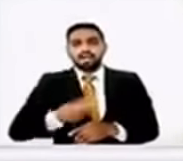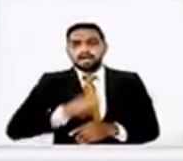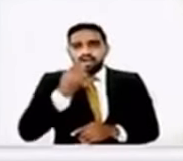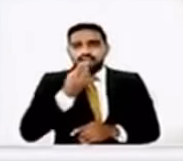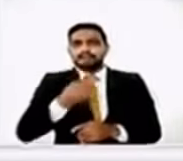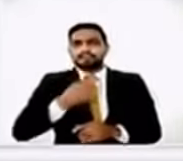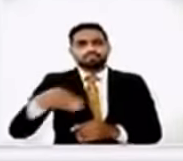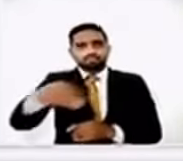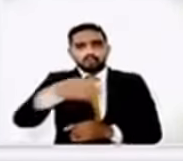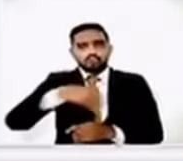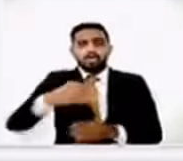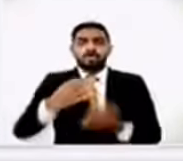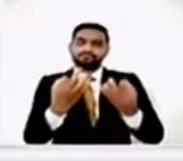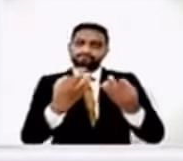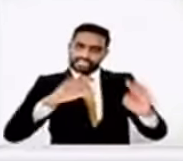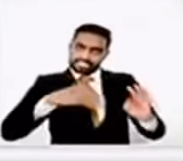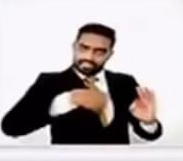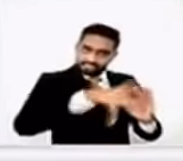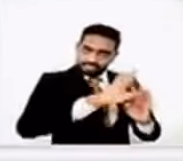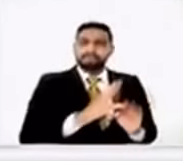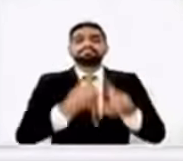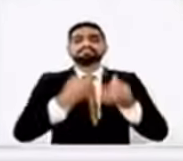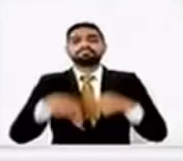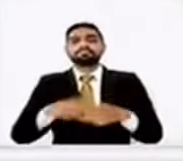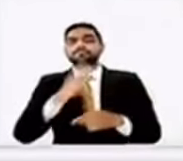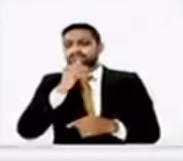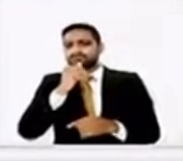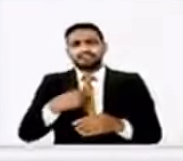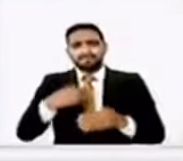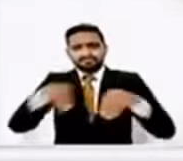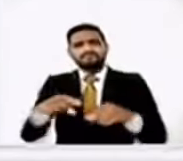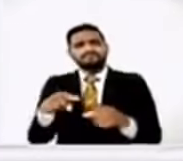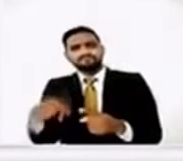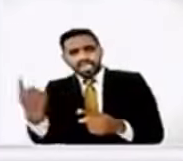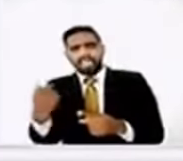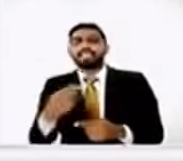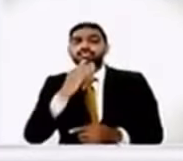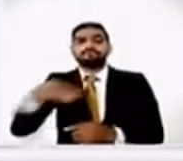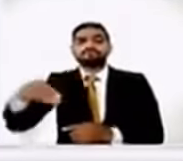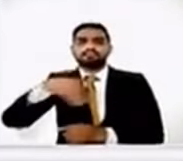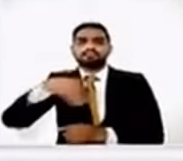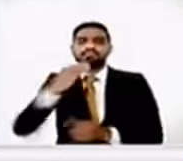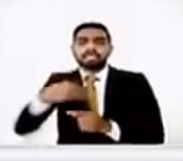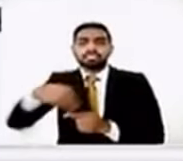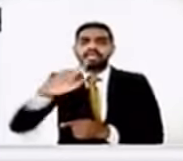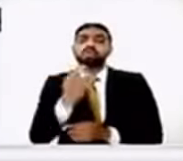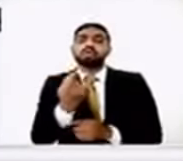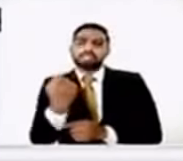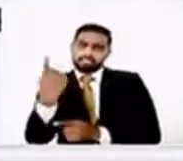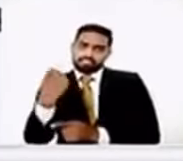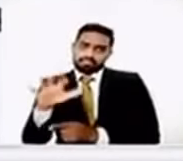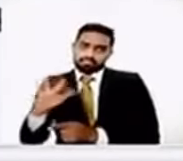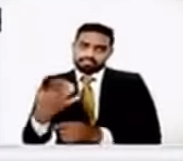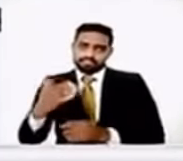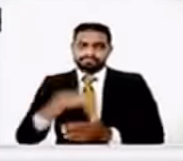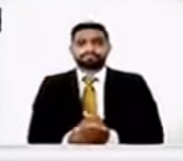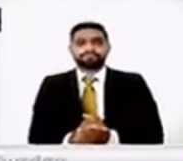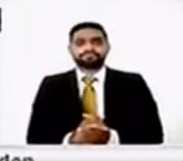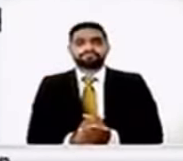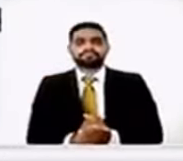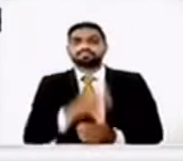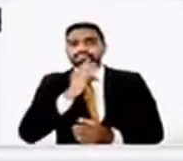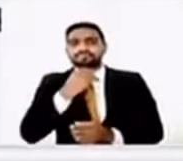be provided at a concessionary price of 1,500 rupees per stock. Triposha will be distributed to